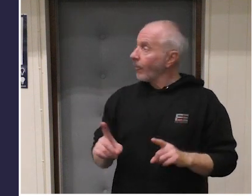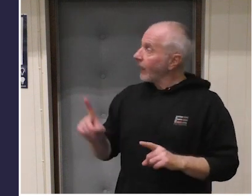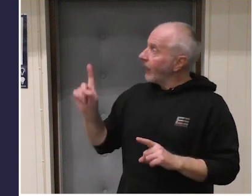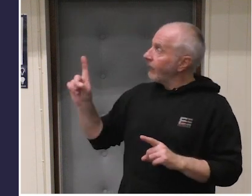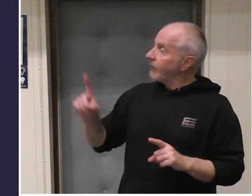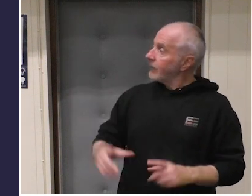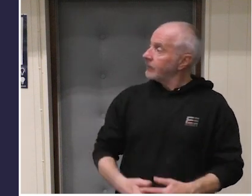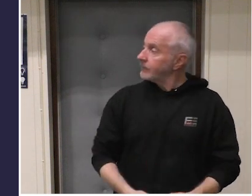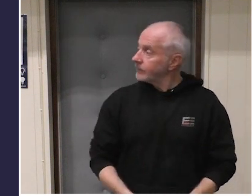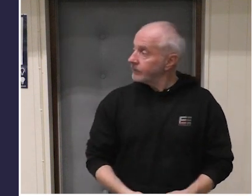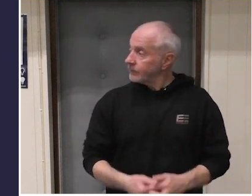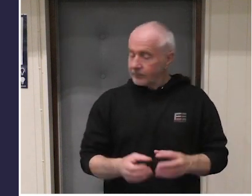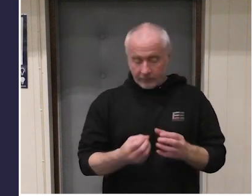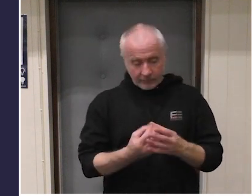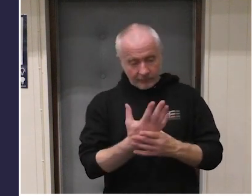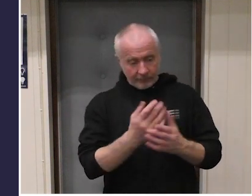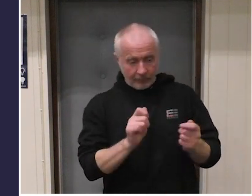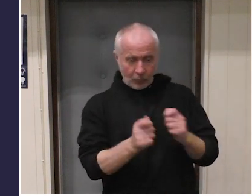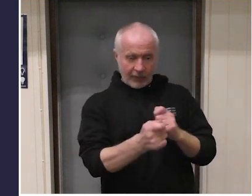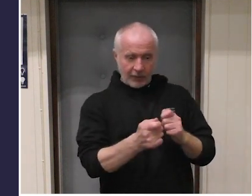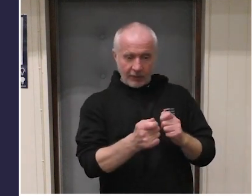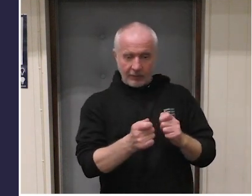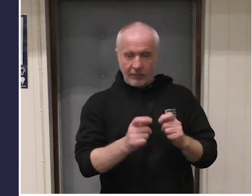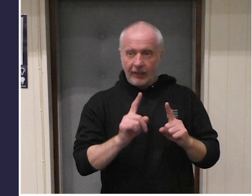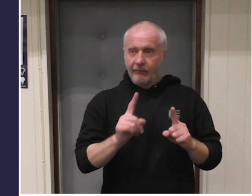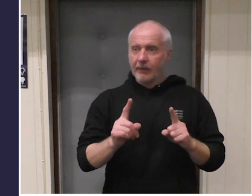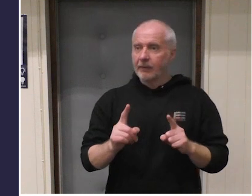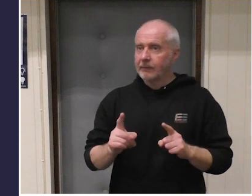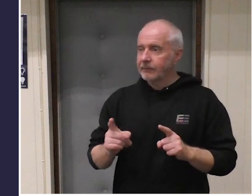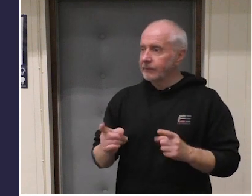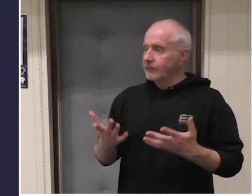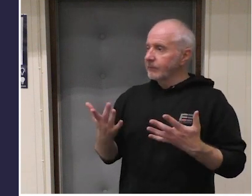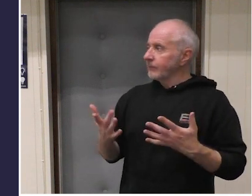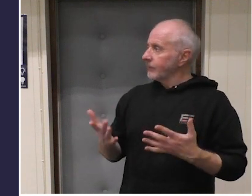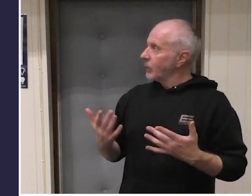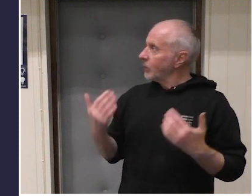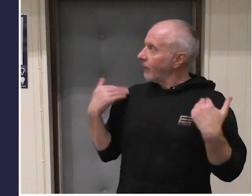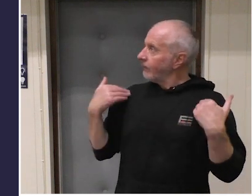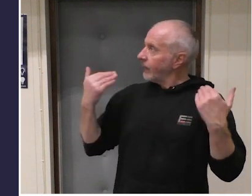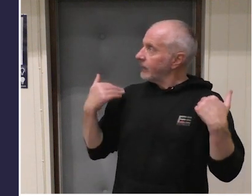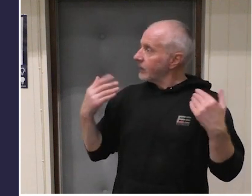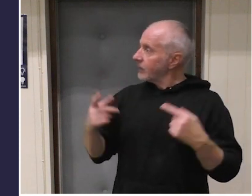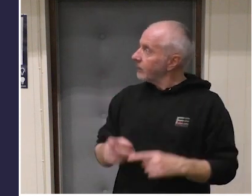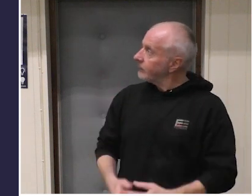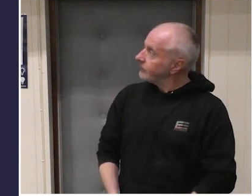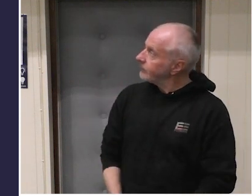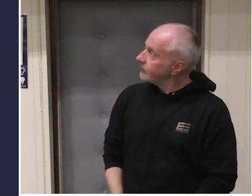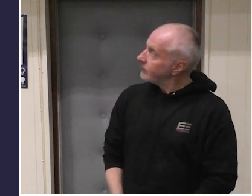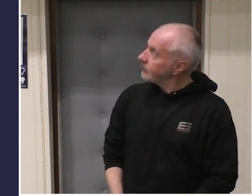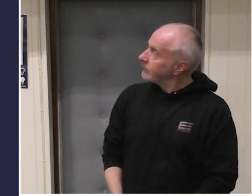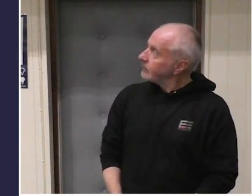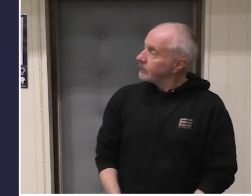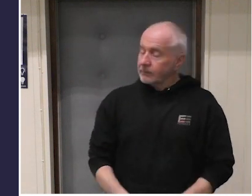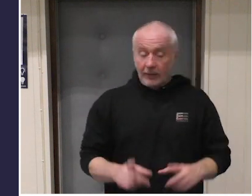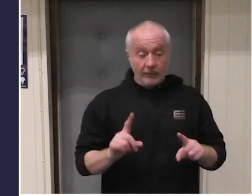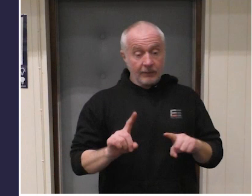mutation that has a particular fitness associated with it. So it leaves a certain number of offspring. There's another mutation